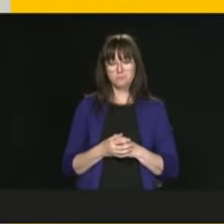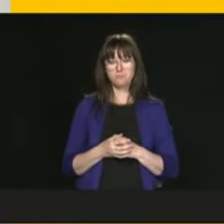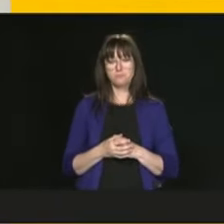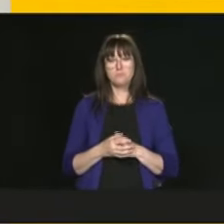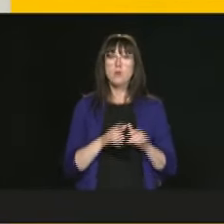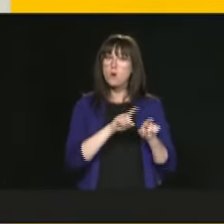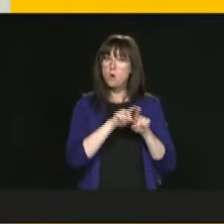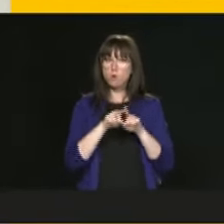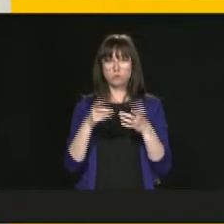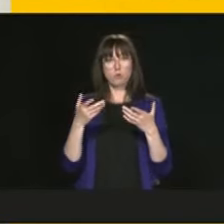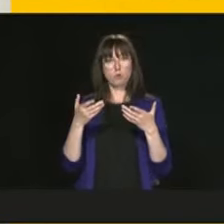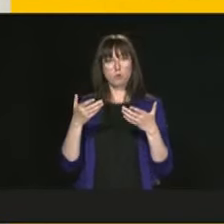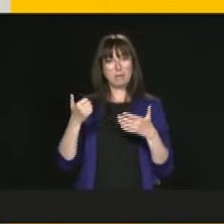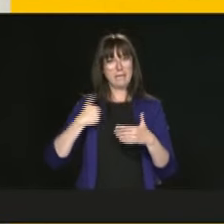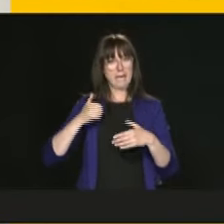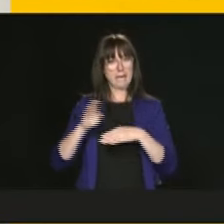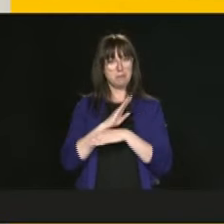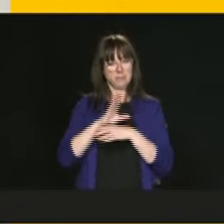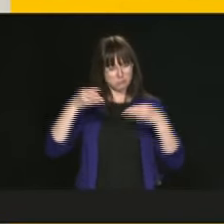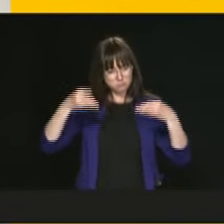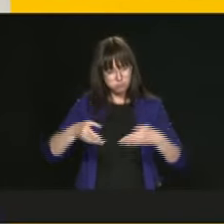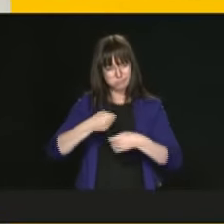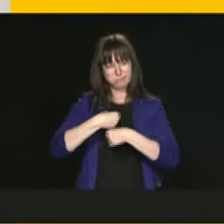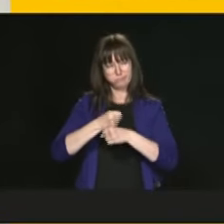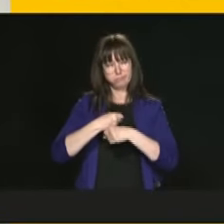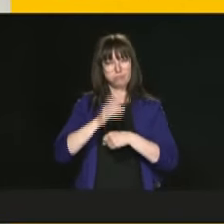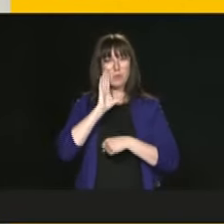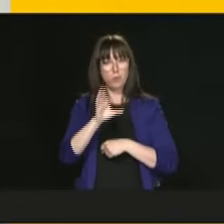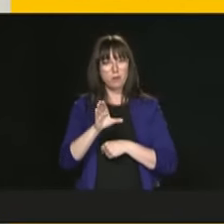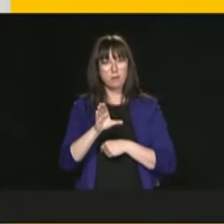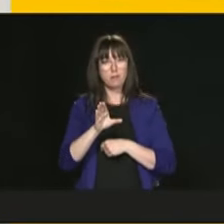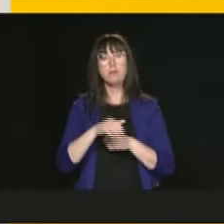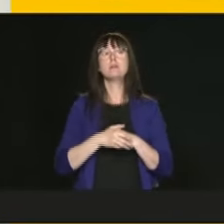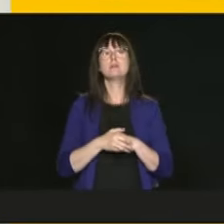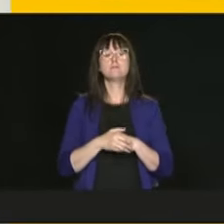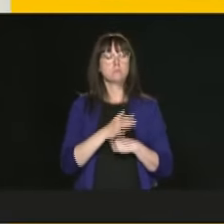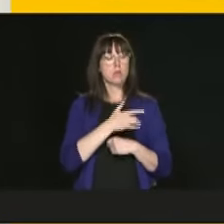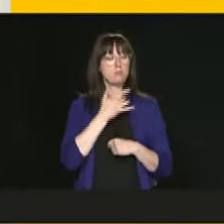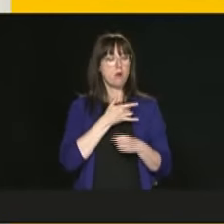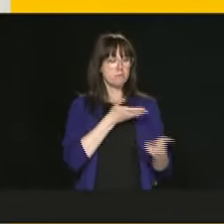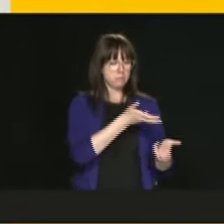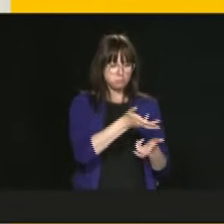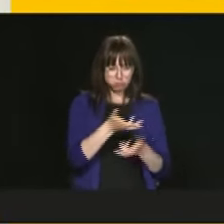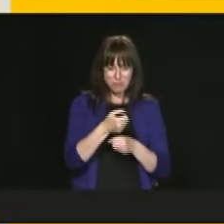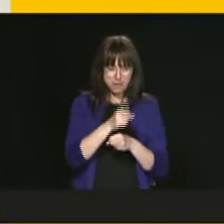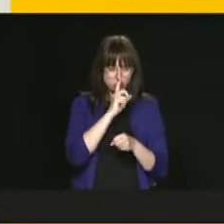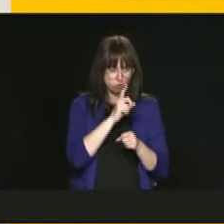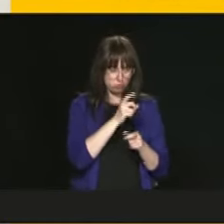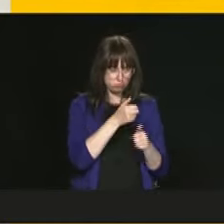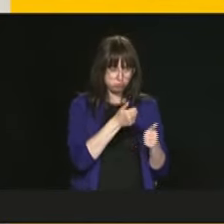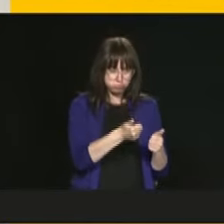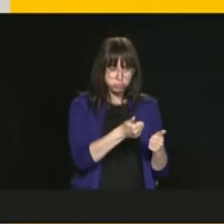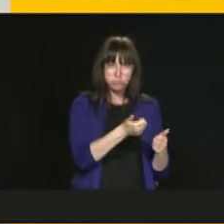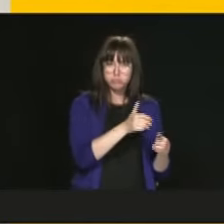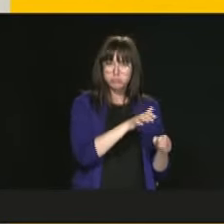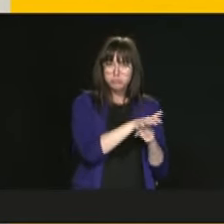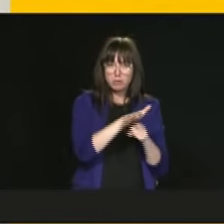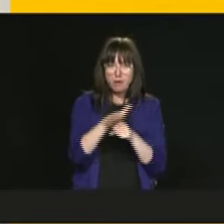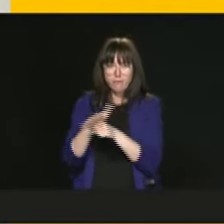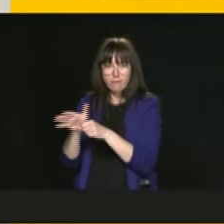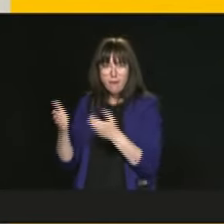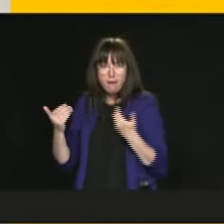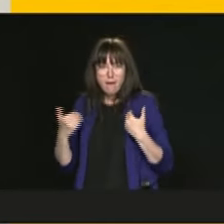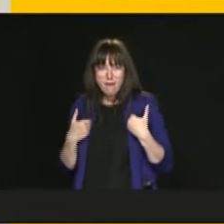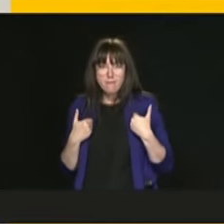working with the provinces to ensure they have all the necessary equipment to be able to reopen their economies